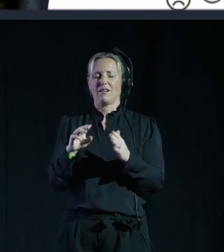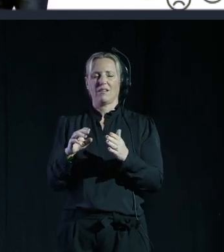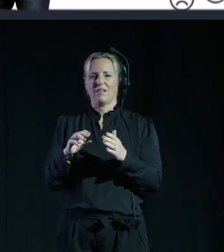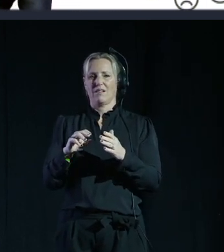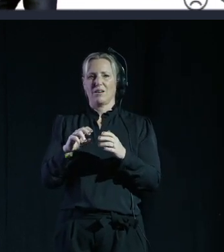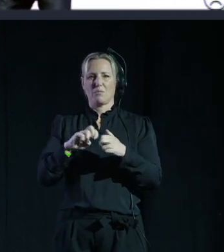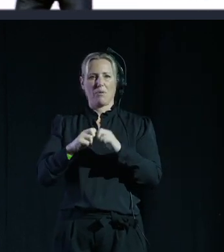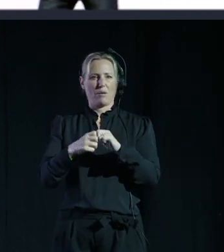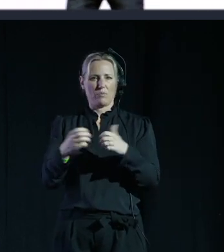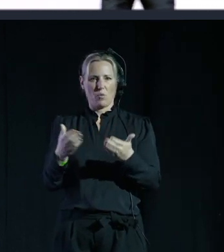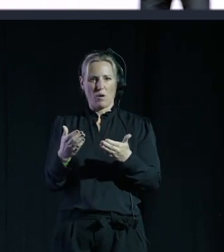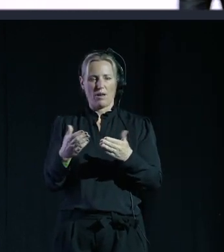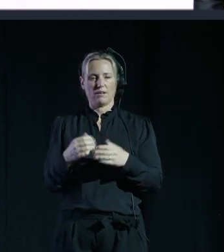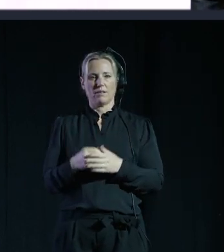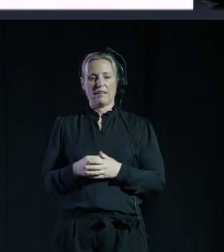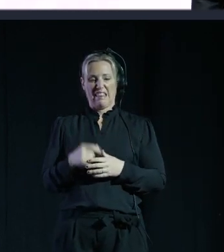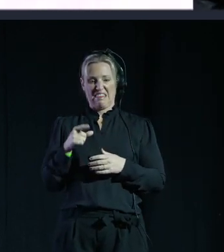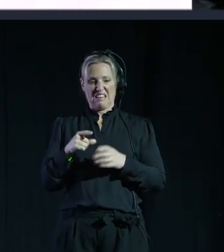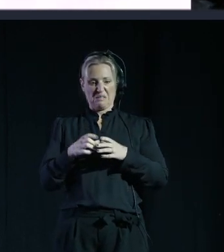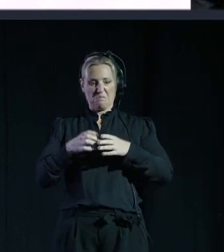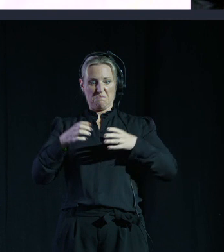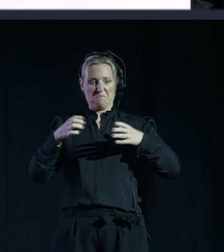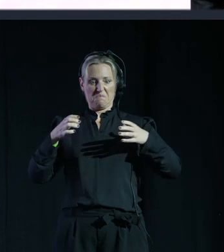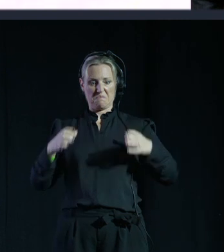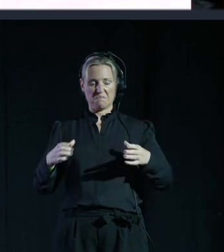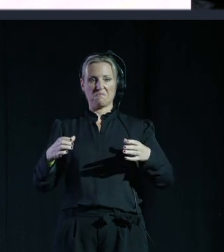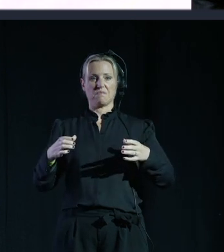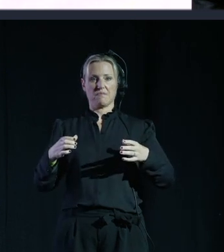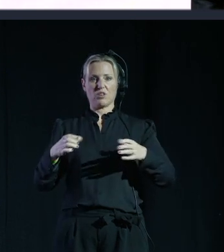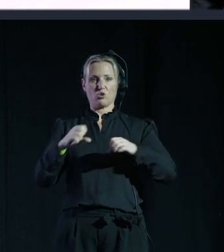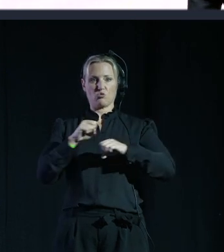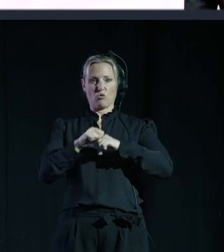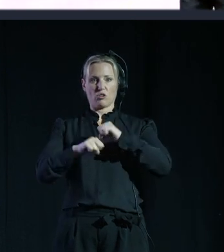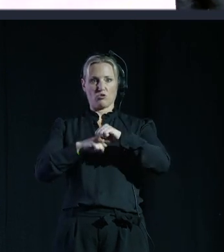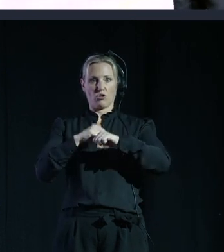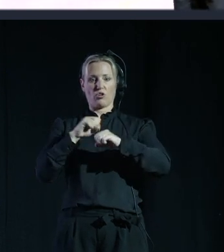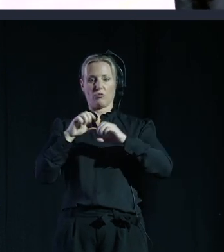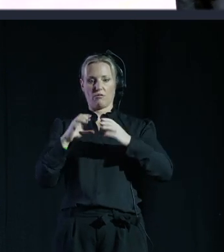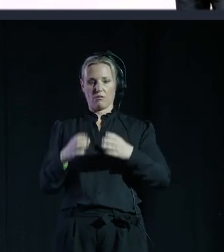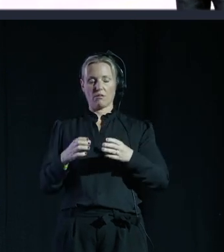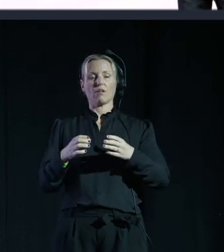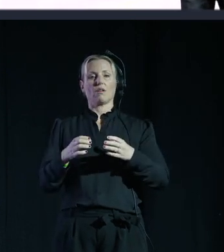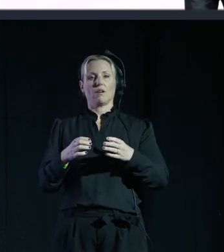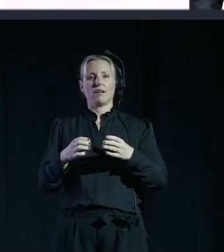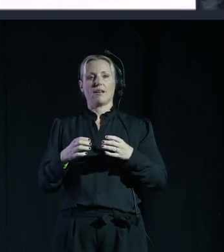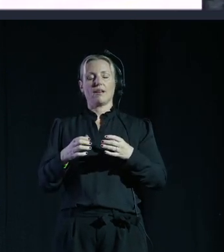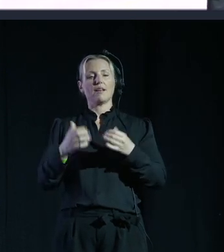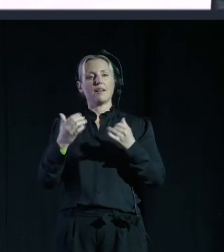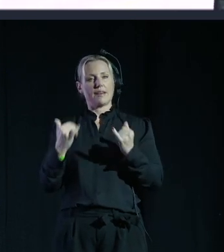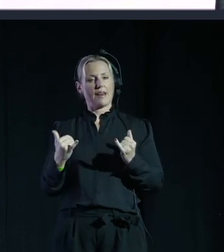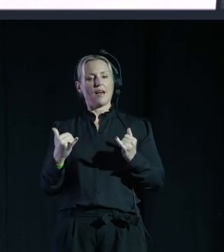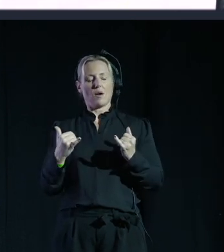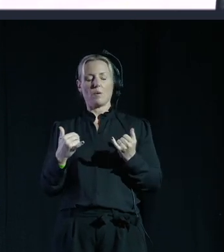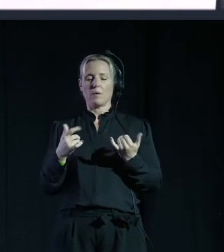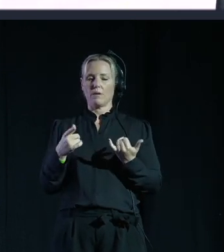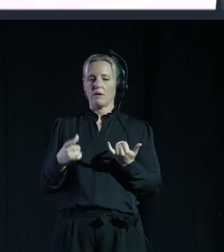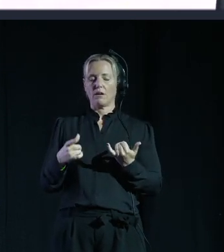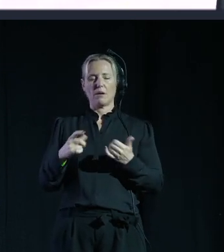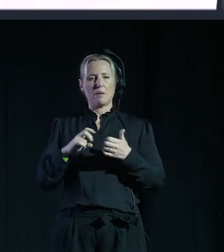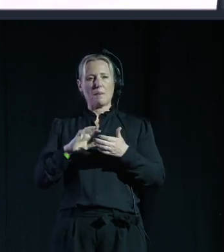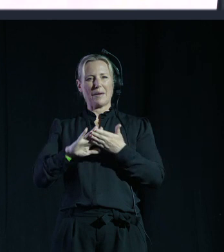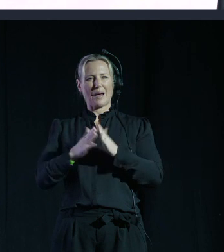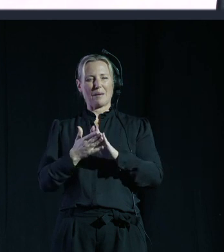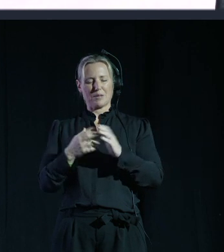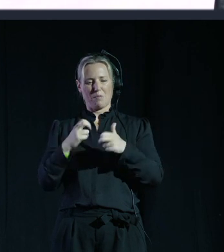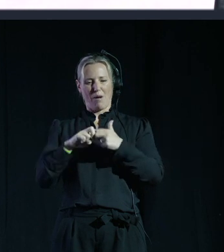monolith, sort of what you've created, now can grow. And I think we've seen pictures of this several times now, that this becomes a